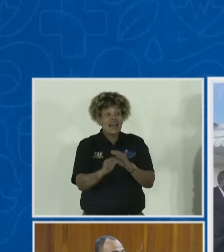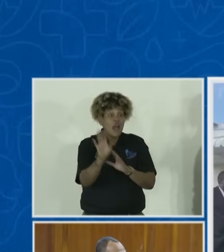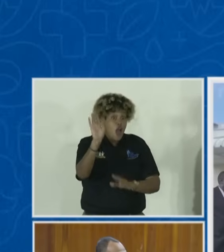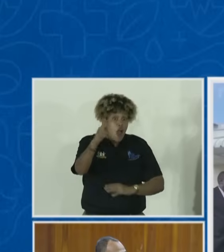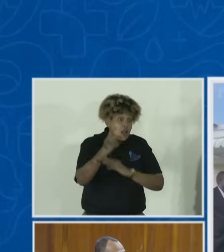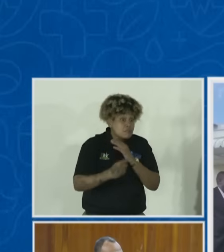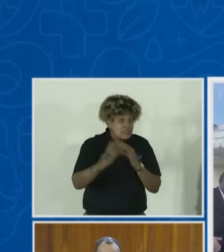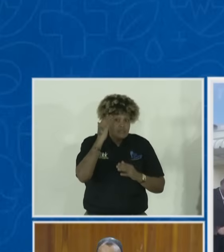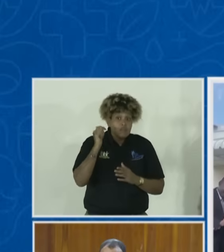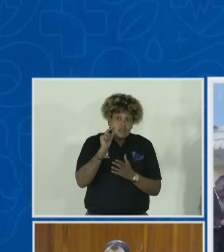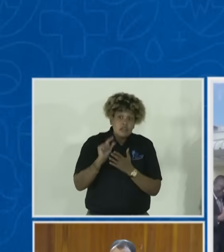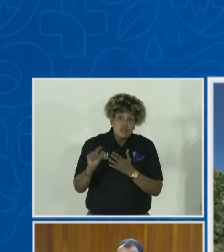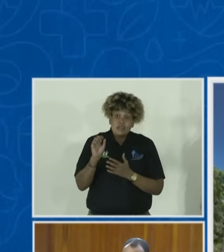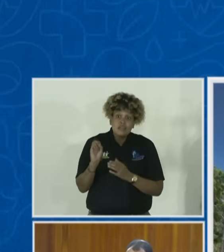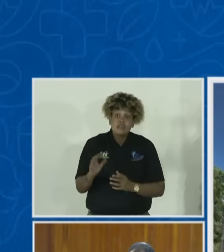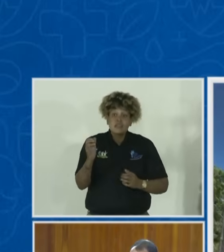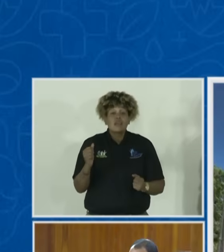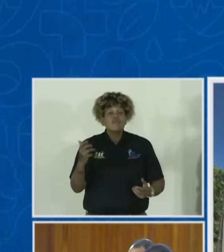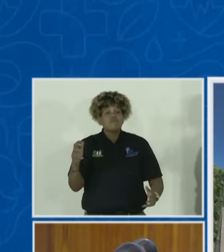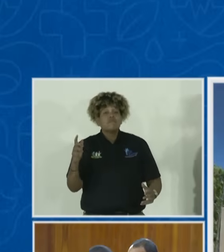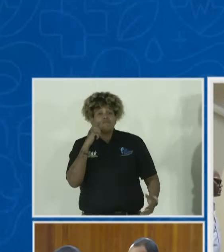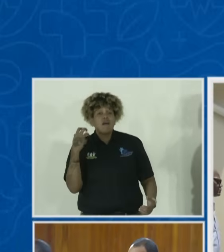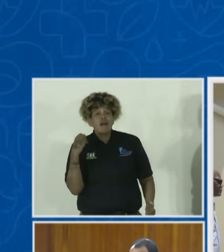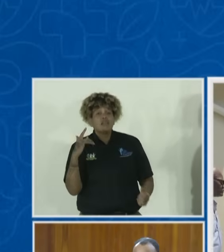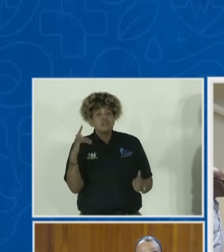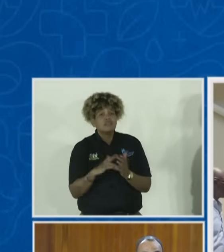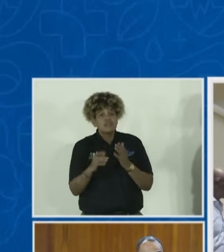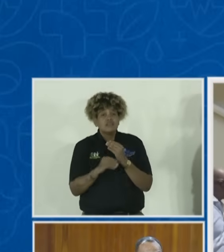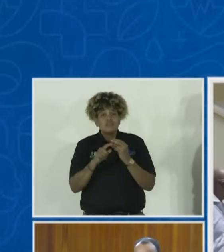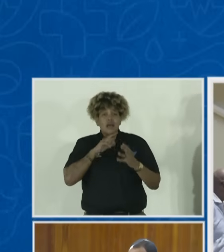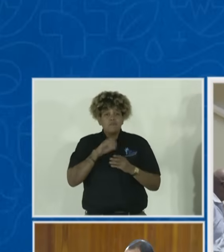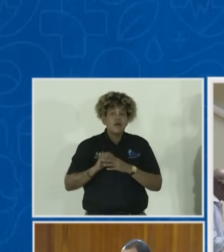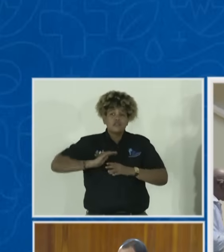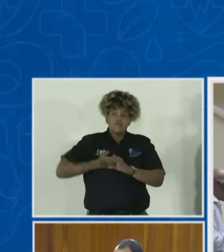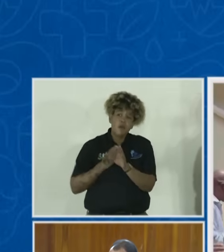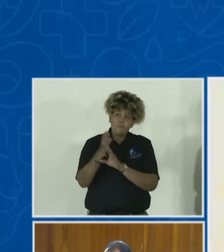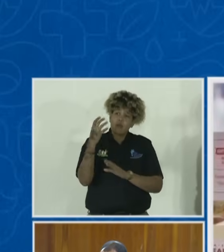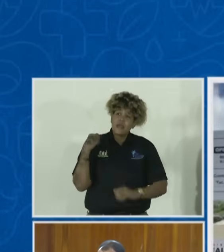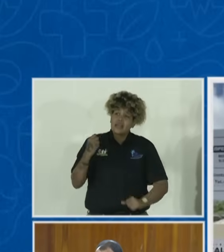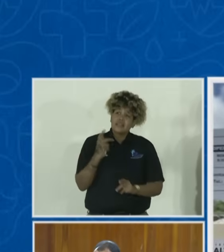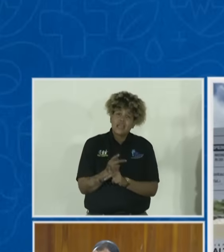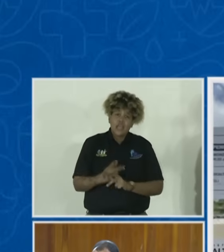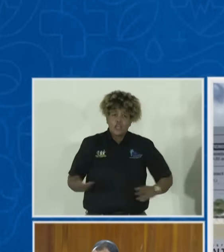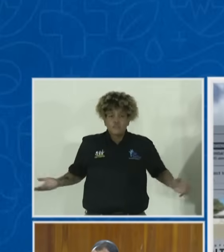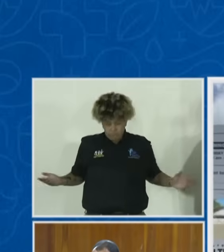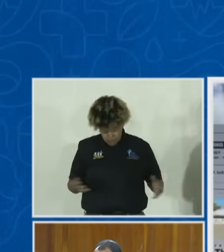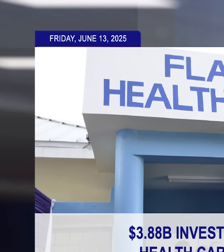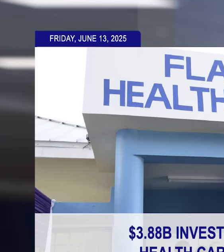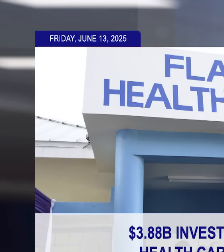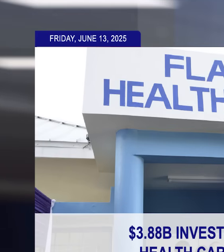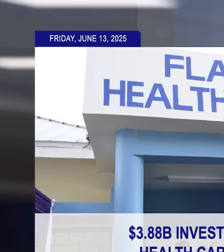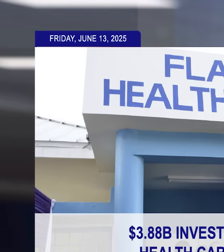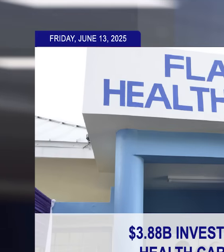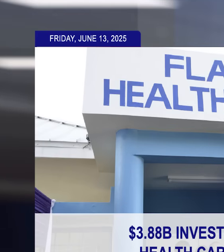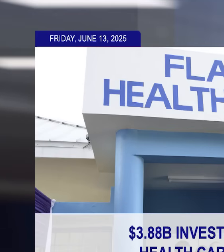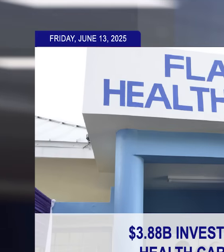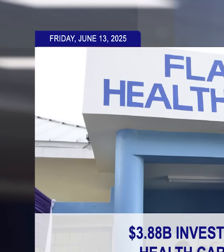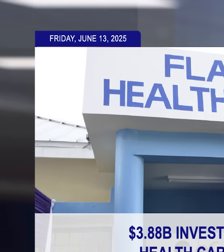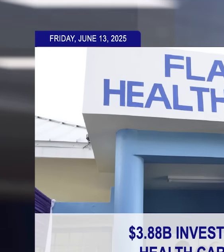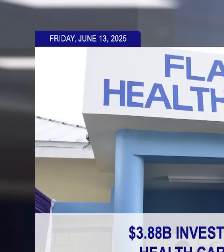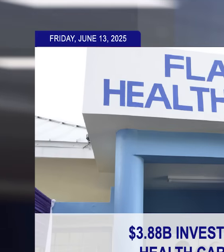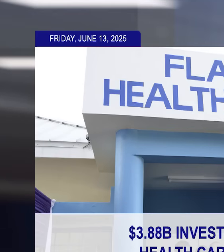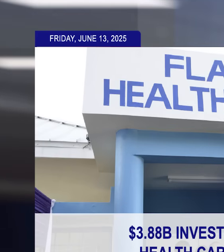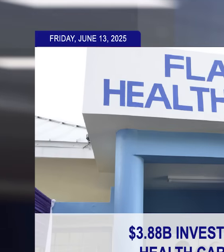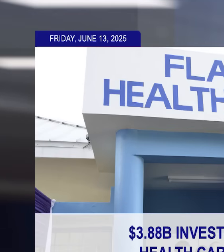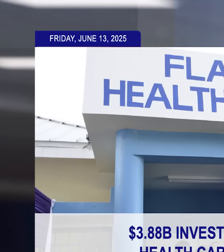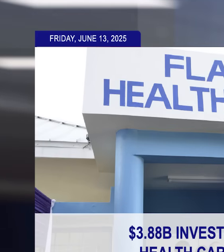an allocation for health centers as part of our primary reform upgrades. Minister Tufton says the